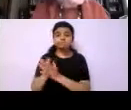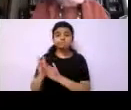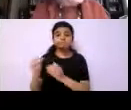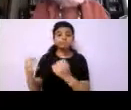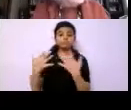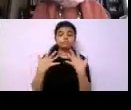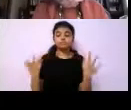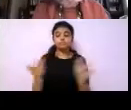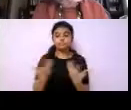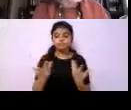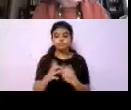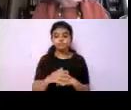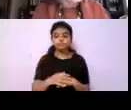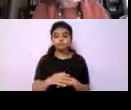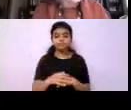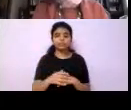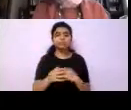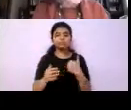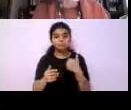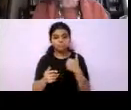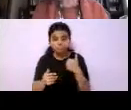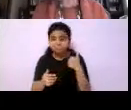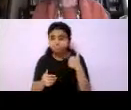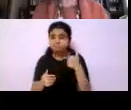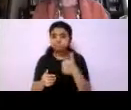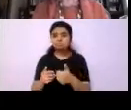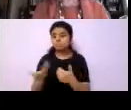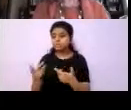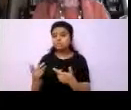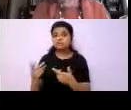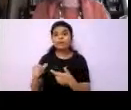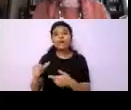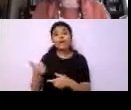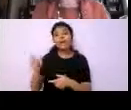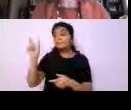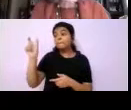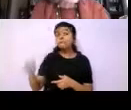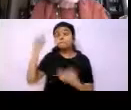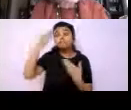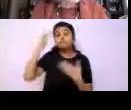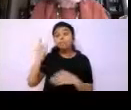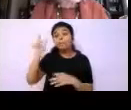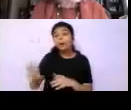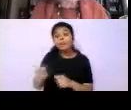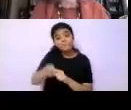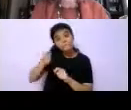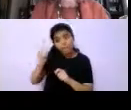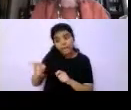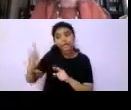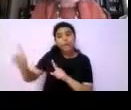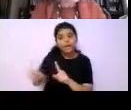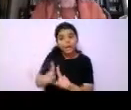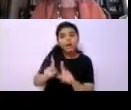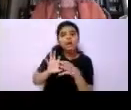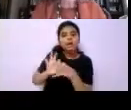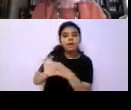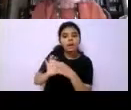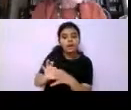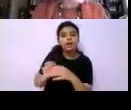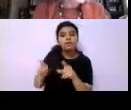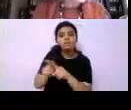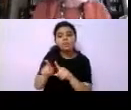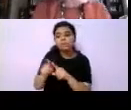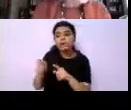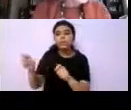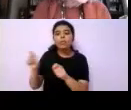some, best served by a paid stranger with whom one has a thin relationship of employer to